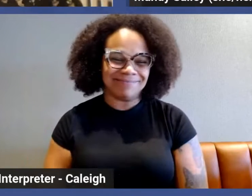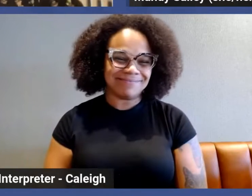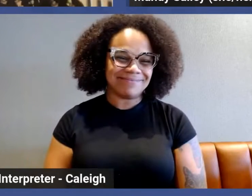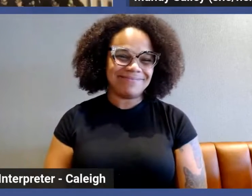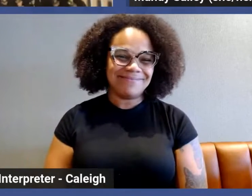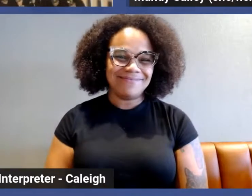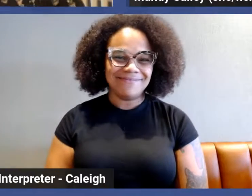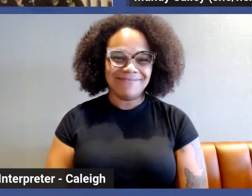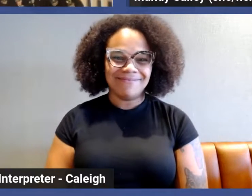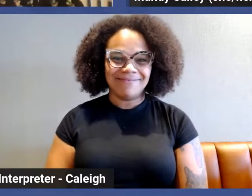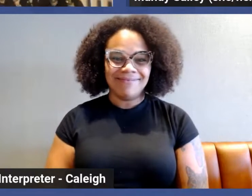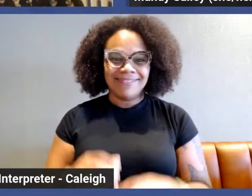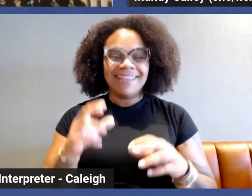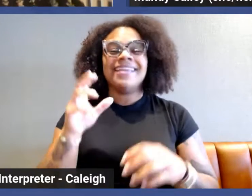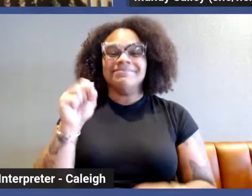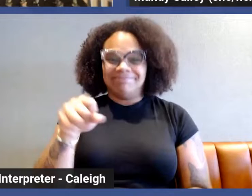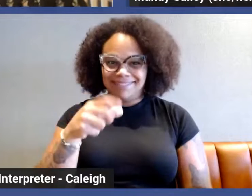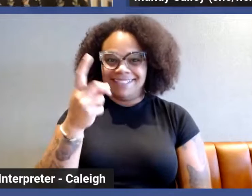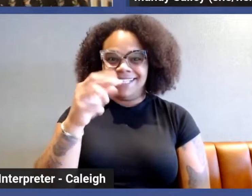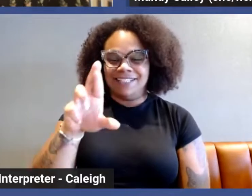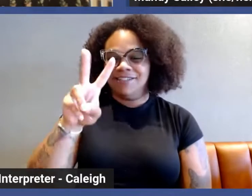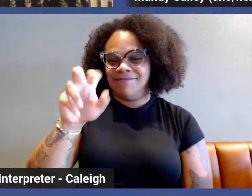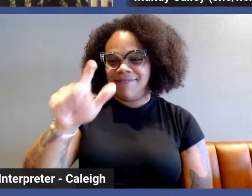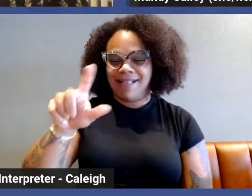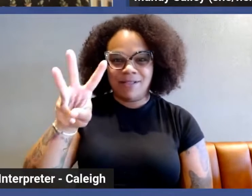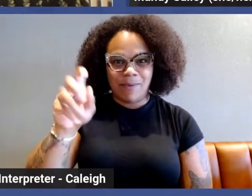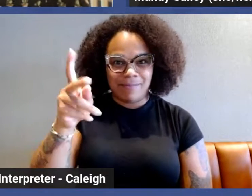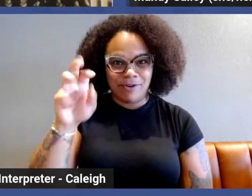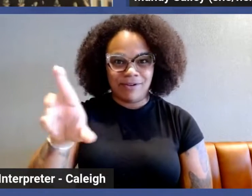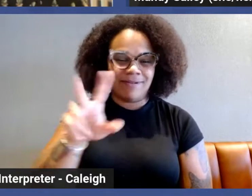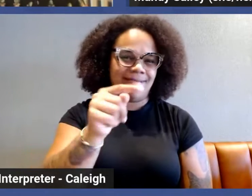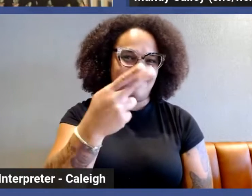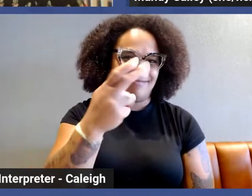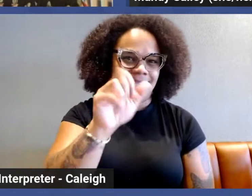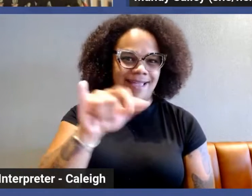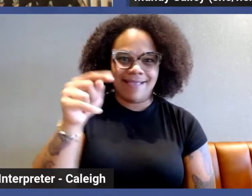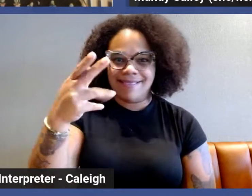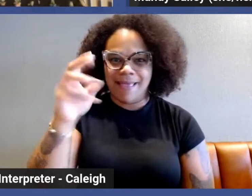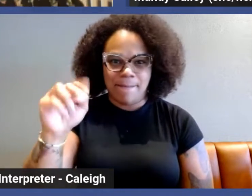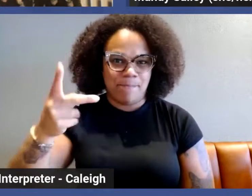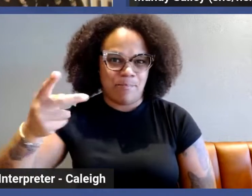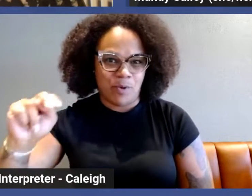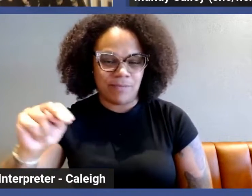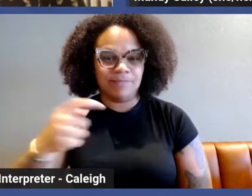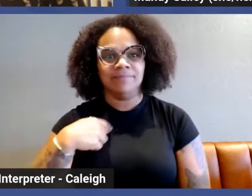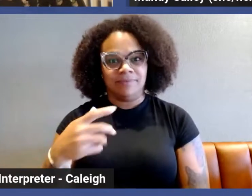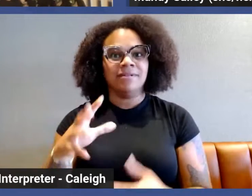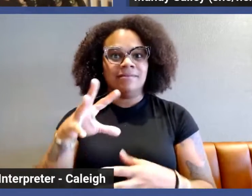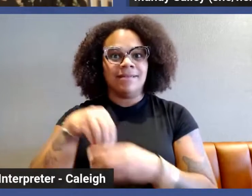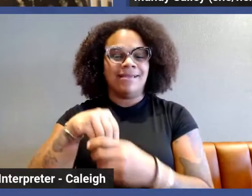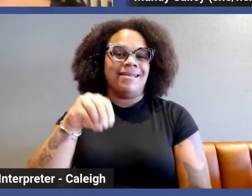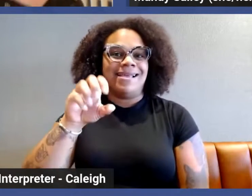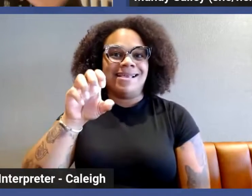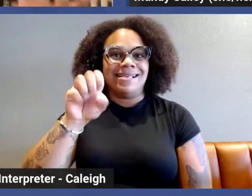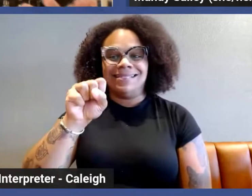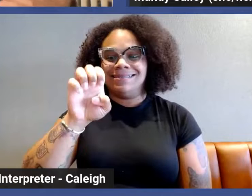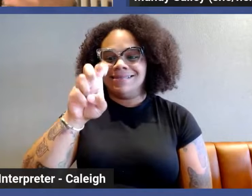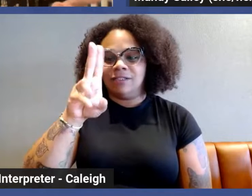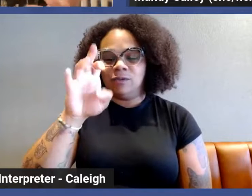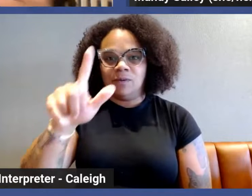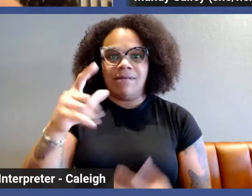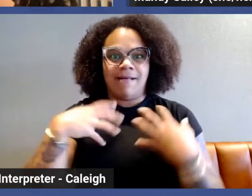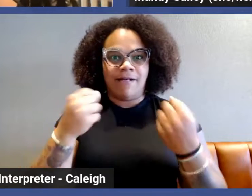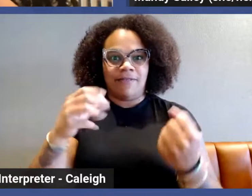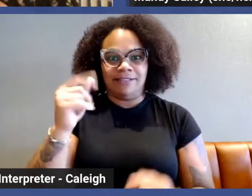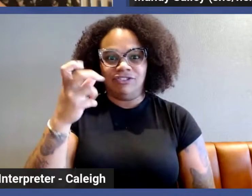My name's Dr. Val Webber, they, them pronouns. I'm a postdoctoral fellow at the Sexual Health and Gender Research Lab, affectionately known as